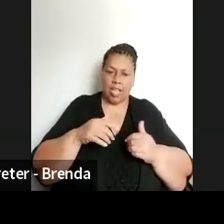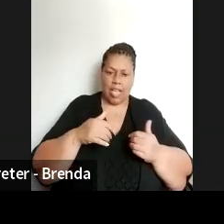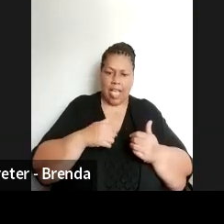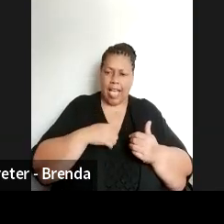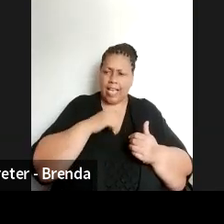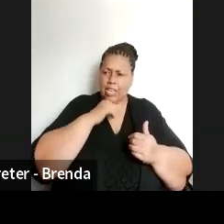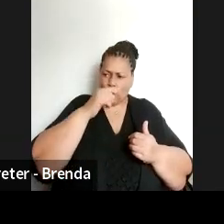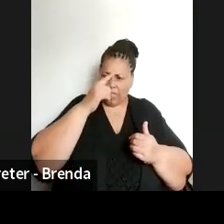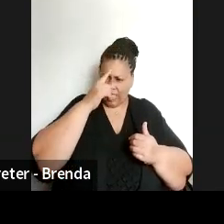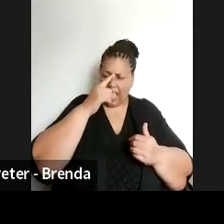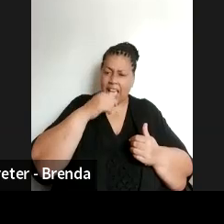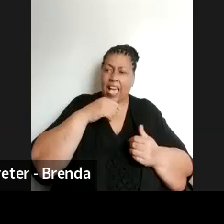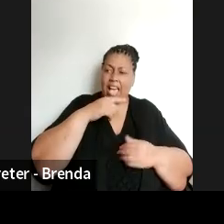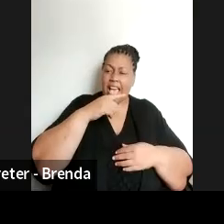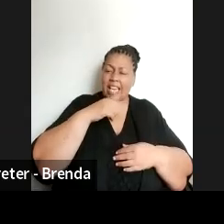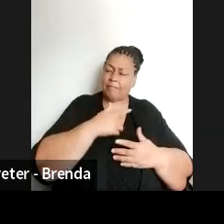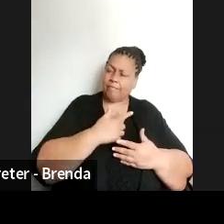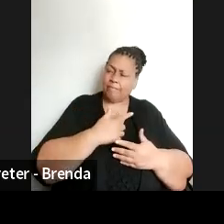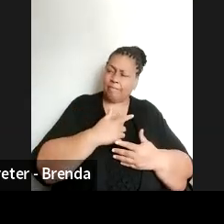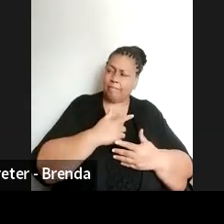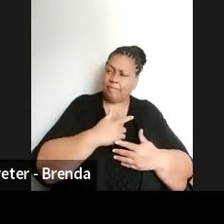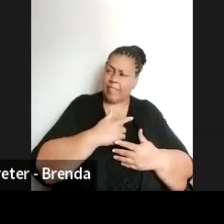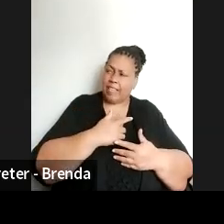be integration and just hire